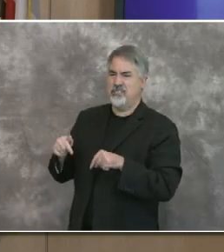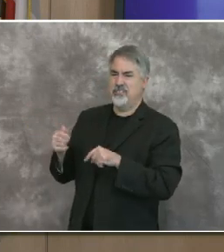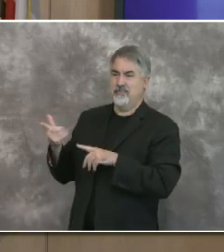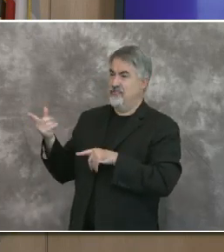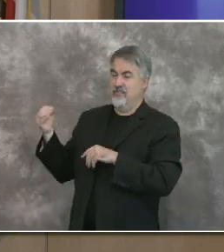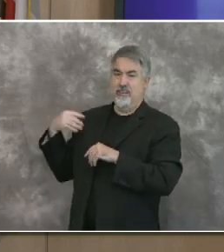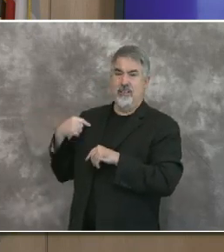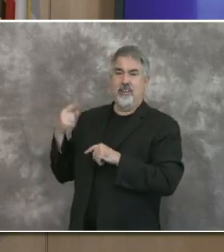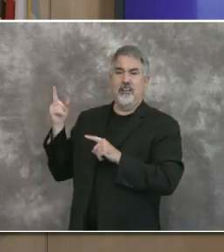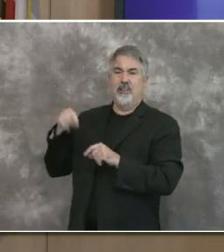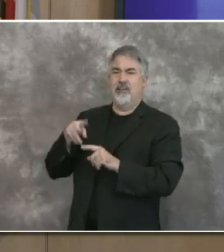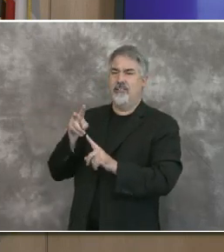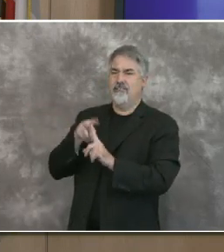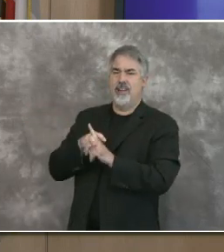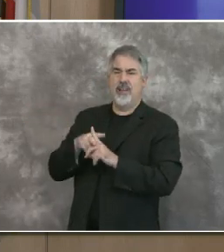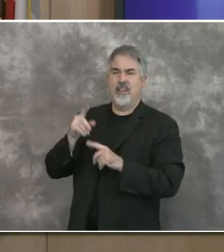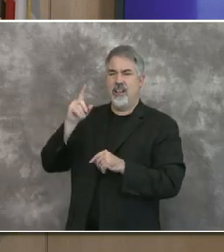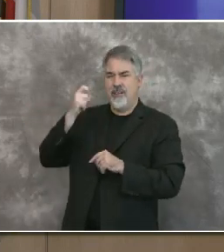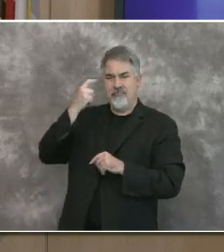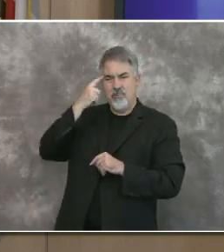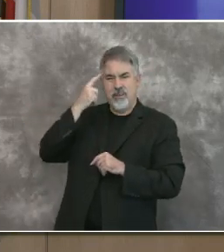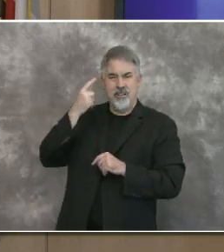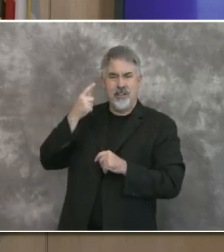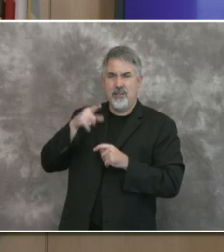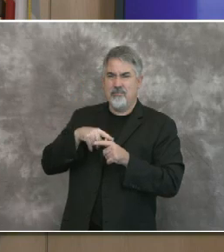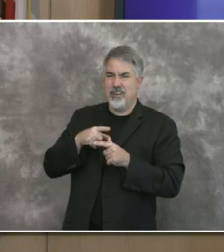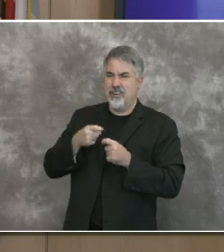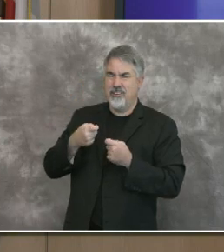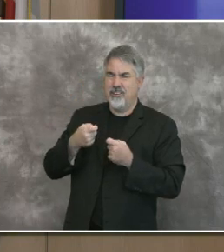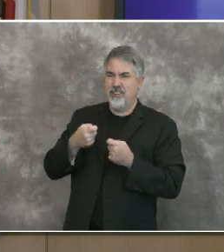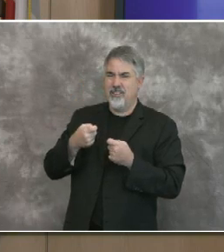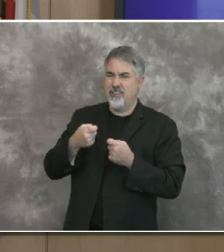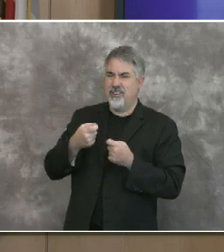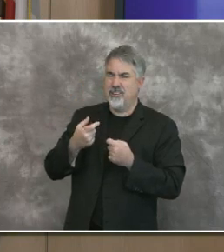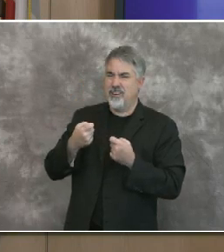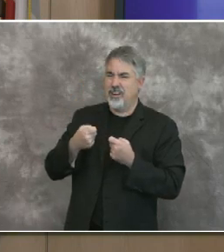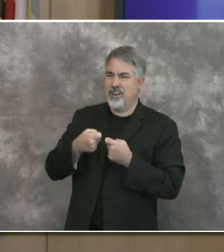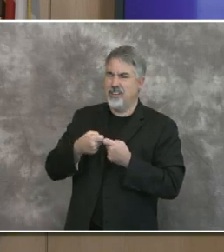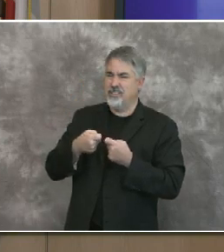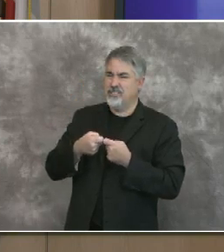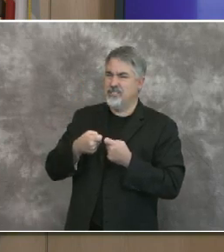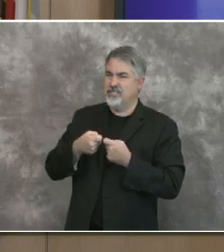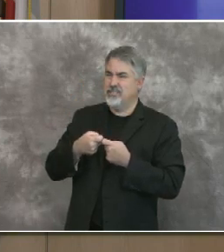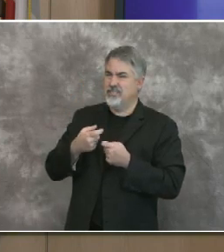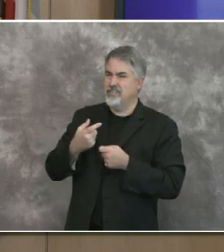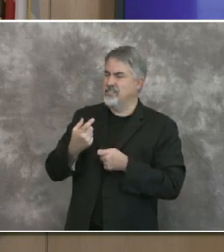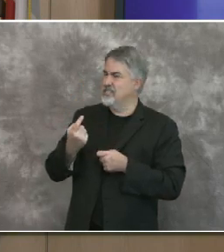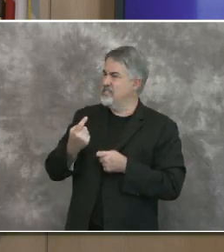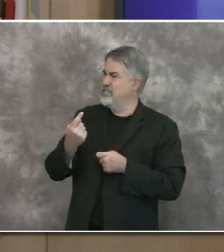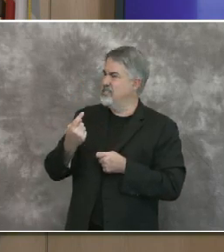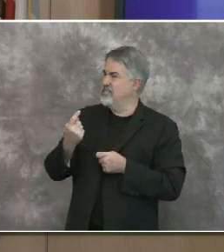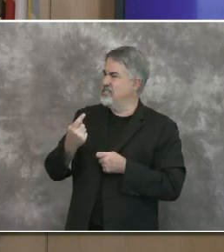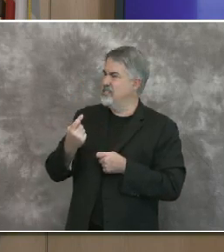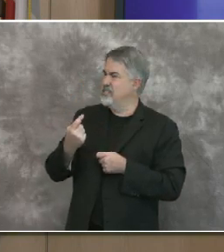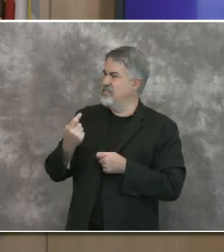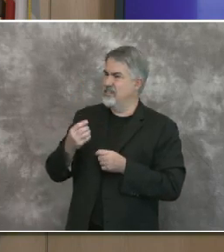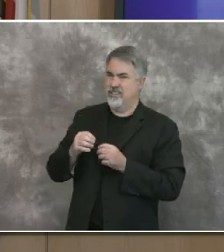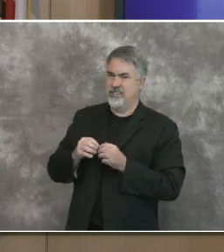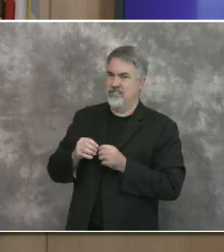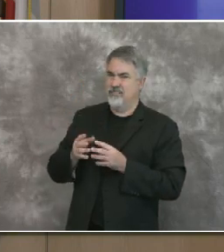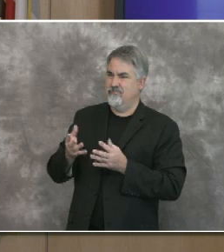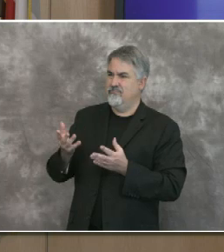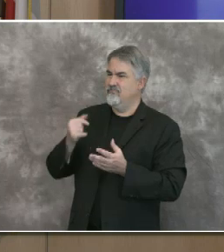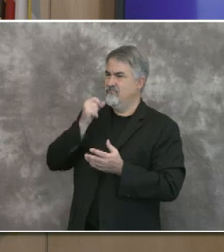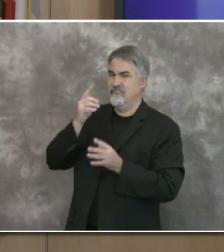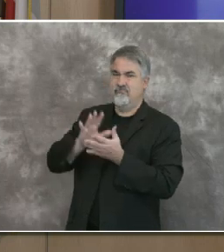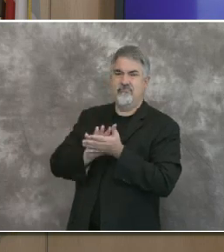news about restaurant dine-in reopening. So I know that the guidelines are listed, but can that